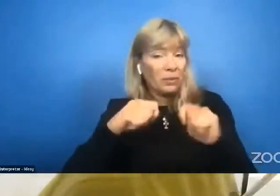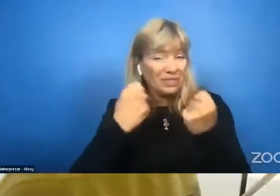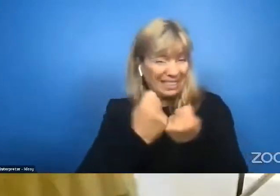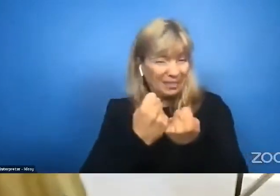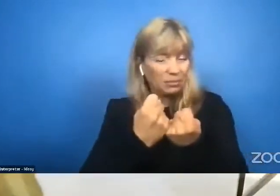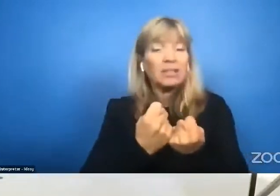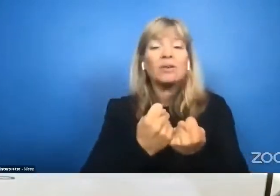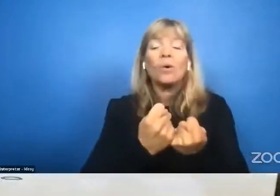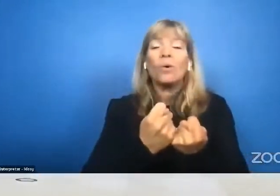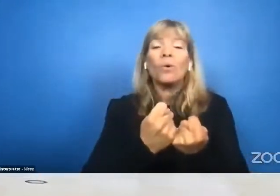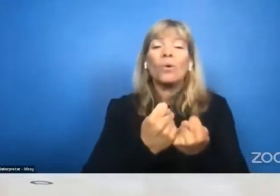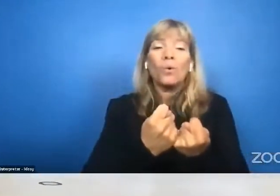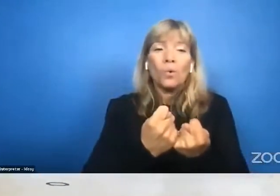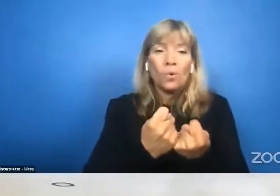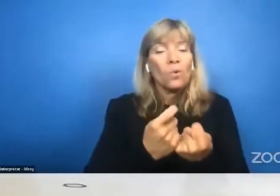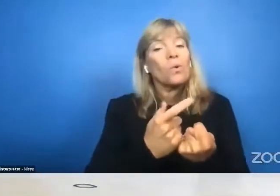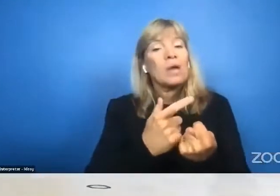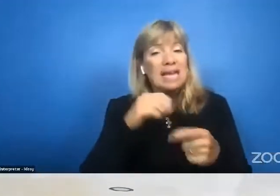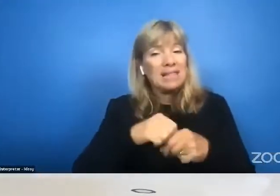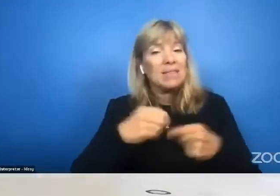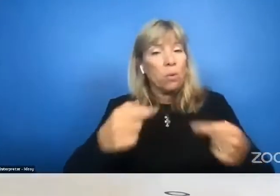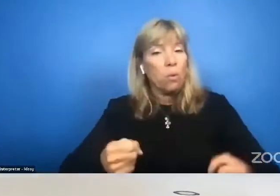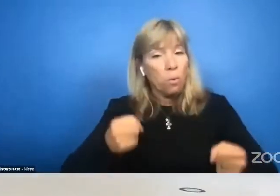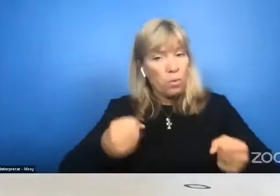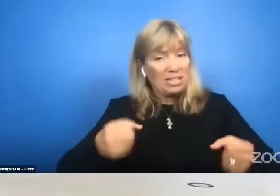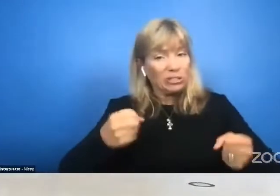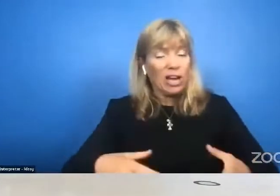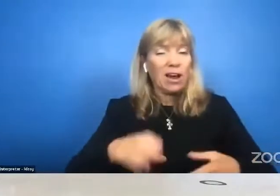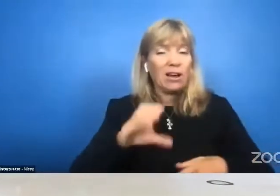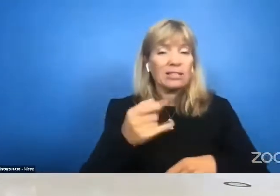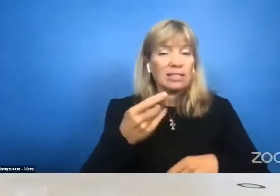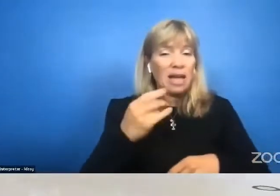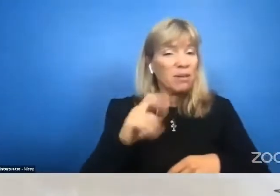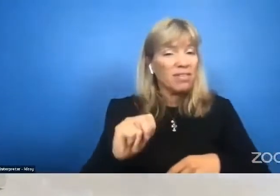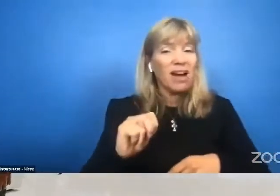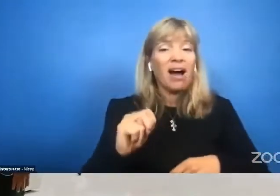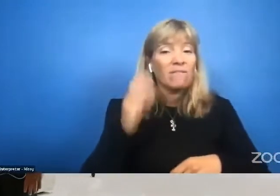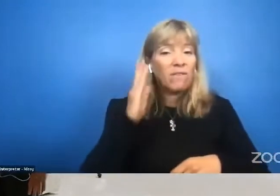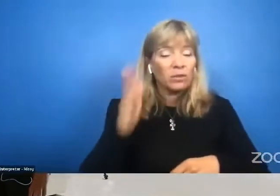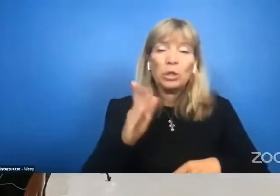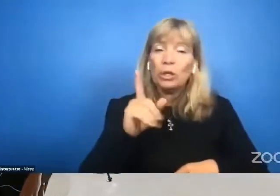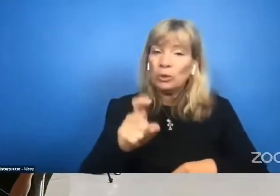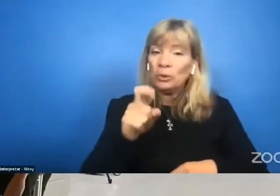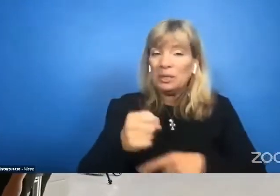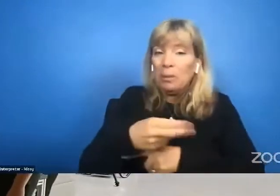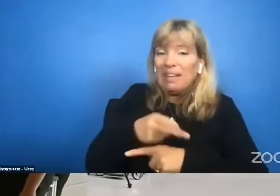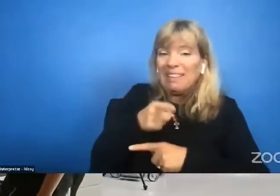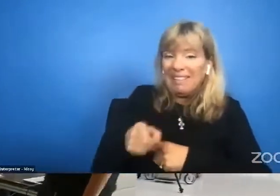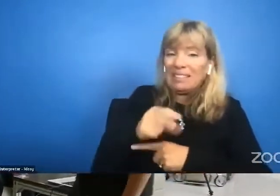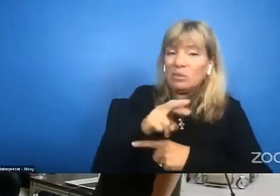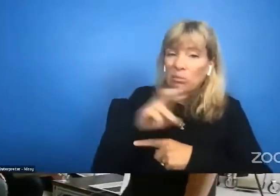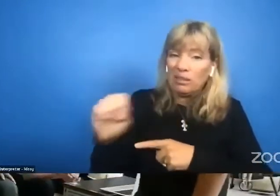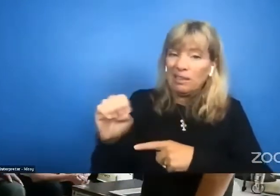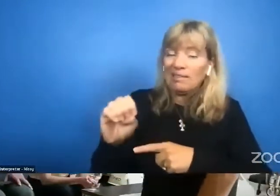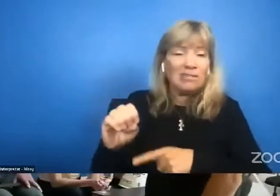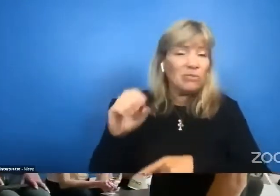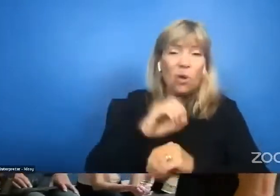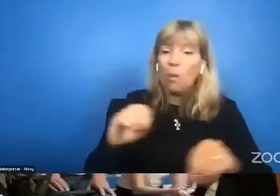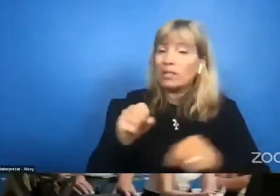in the future. You need to beat this team, unbeaten so far. Whoever is in the wheelchair has